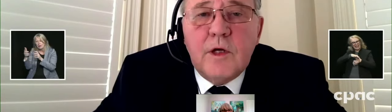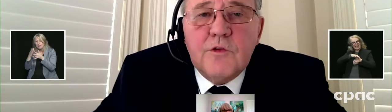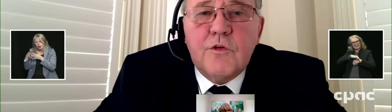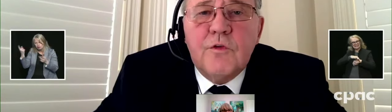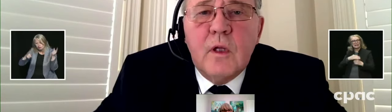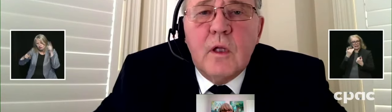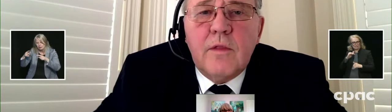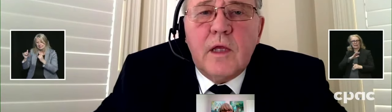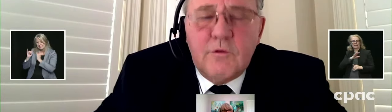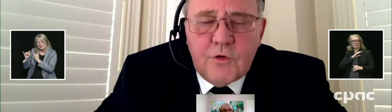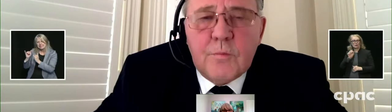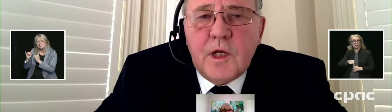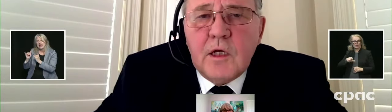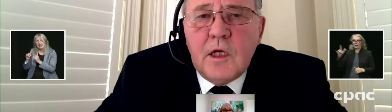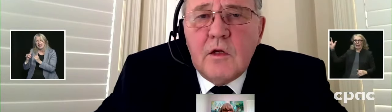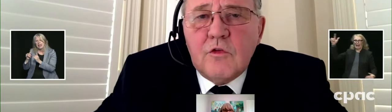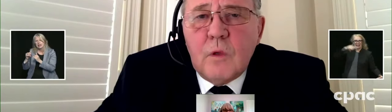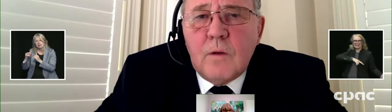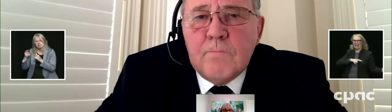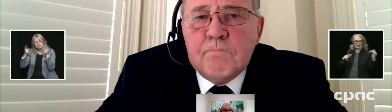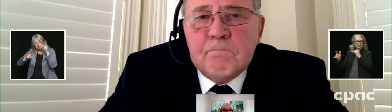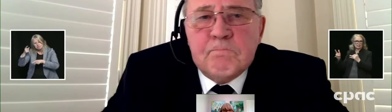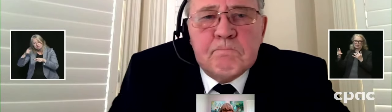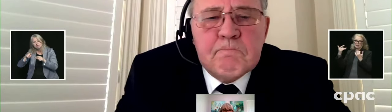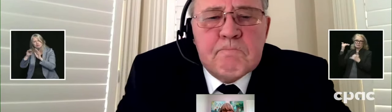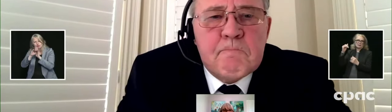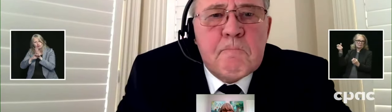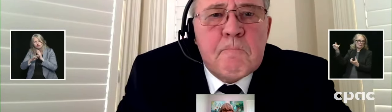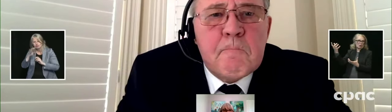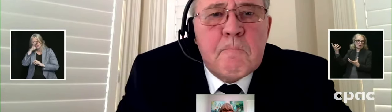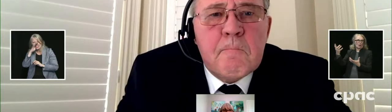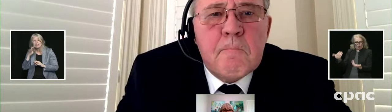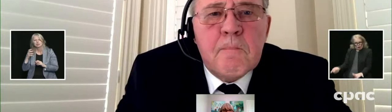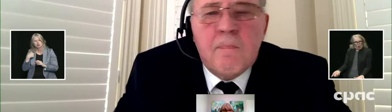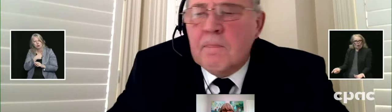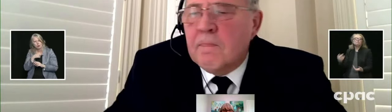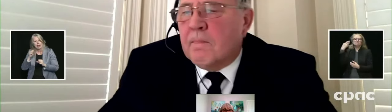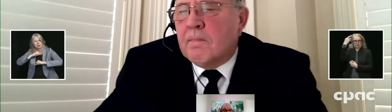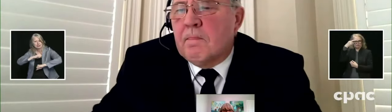reciprocal measures that can further protect Canadians as well.